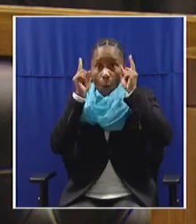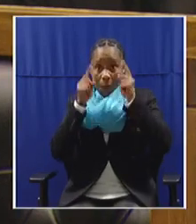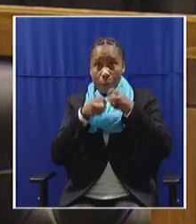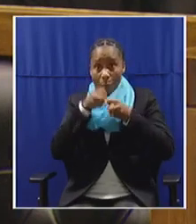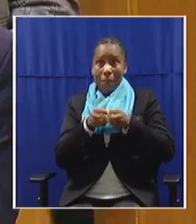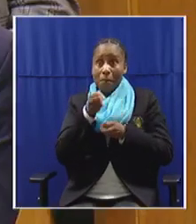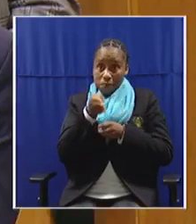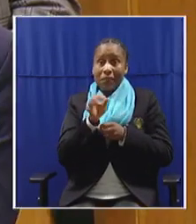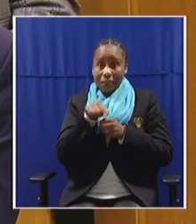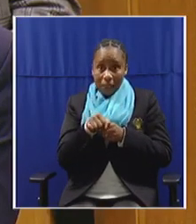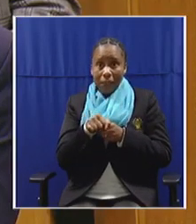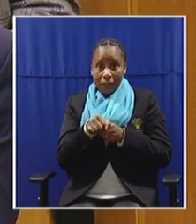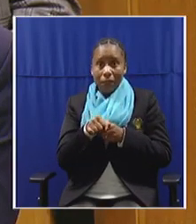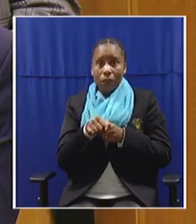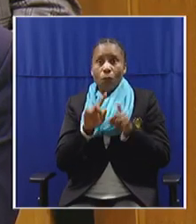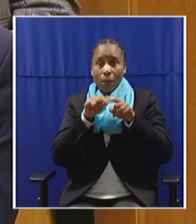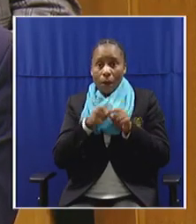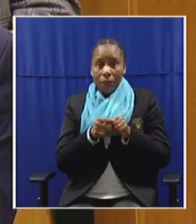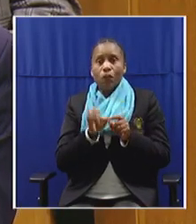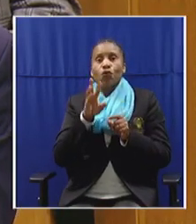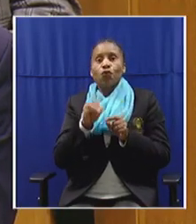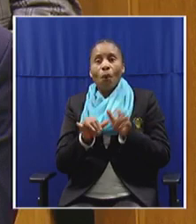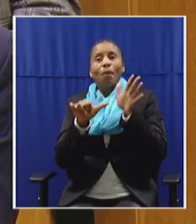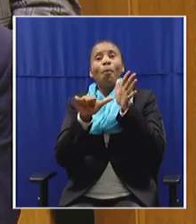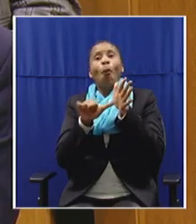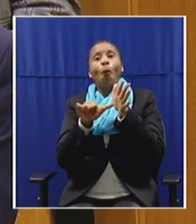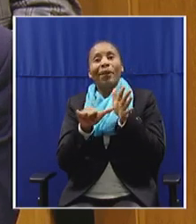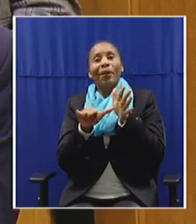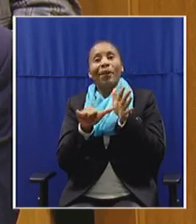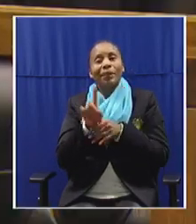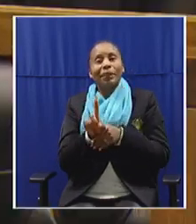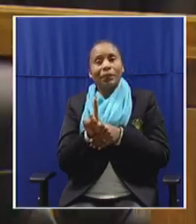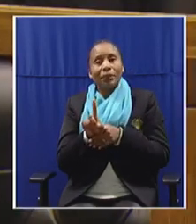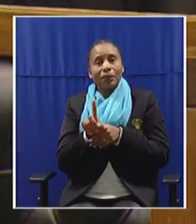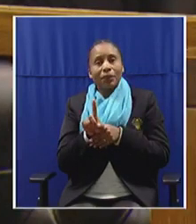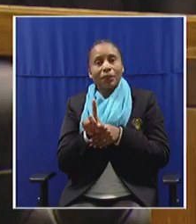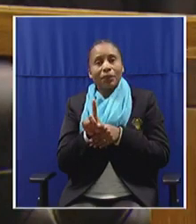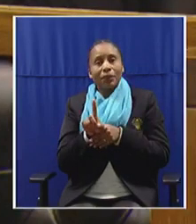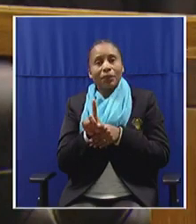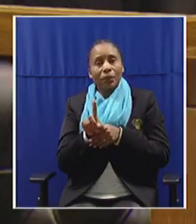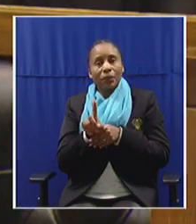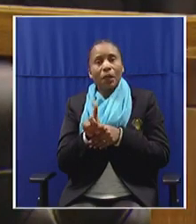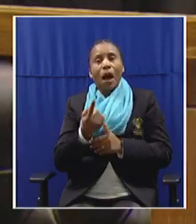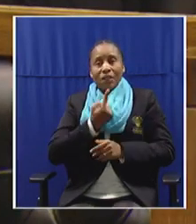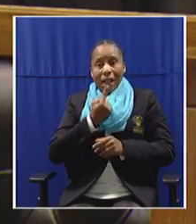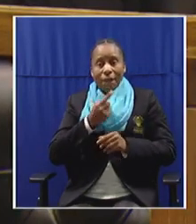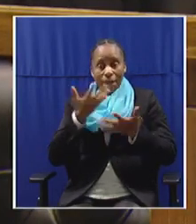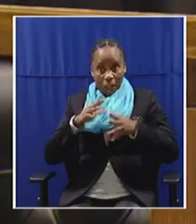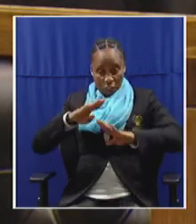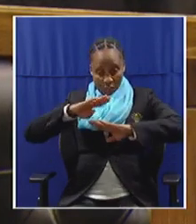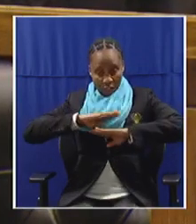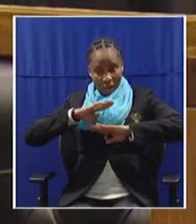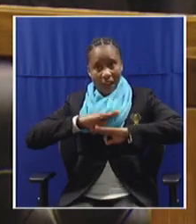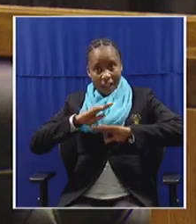us. So it's important that we satisfy ourselves, we engage,